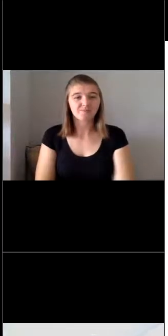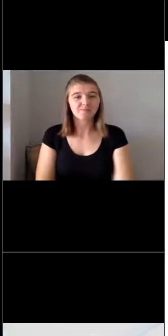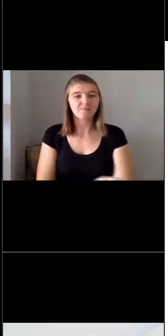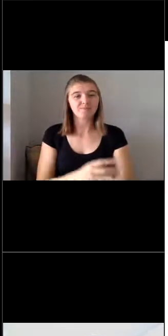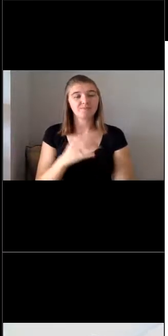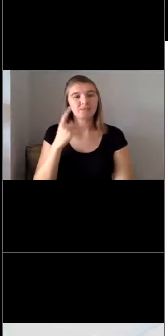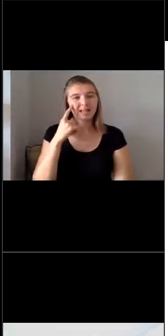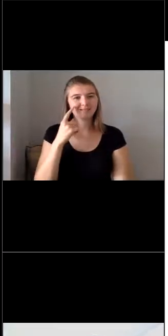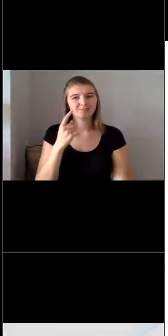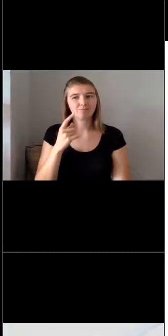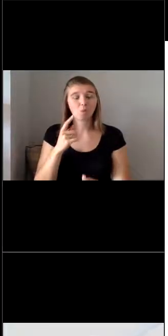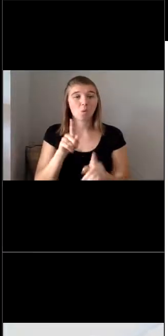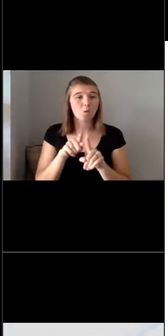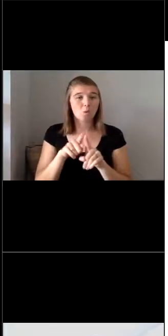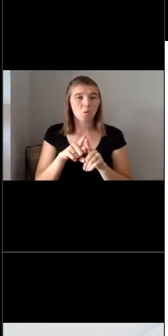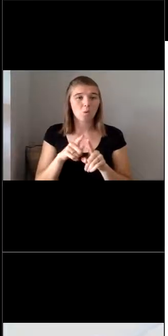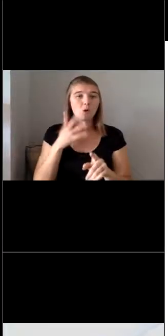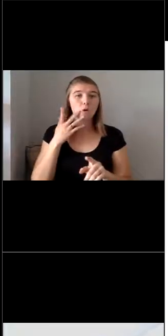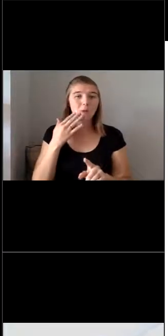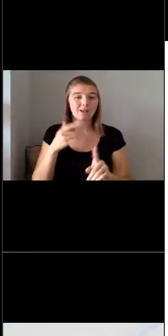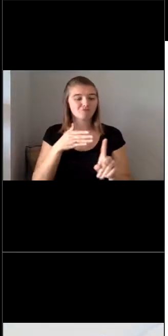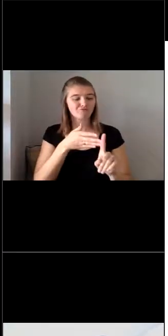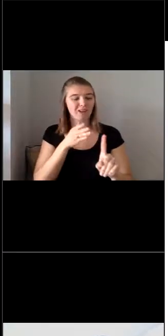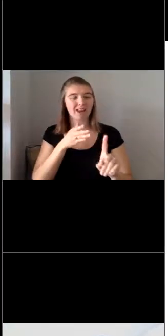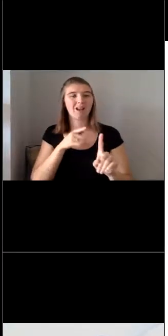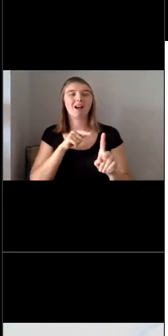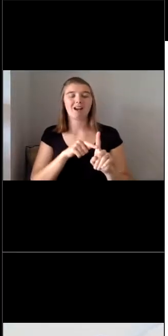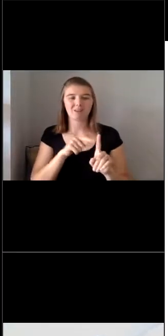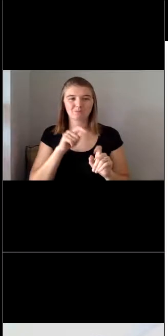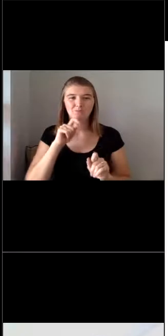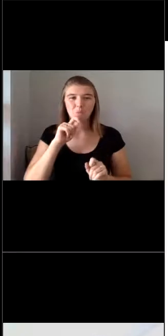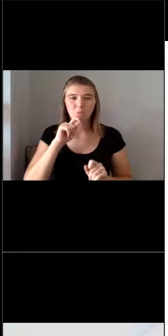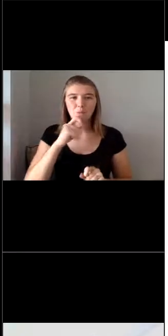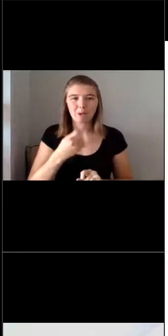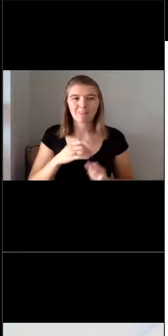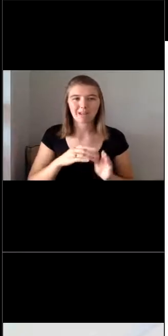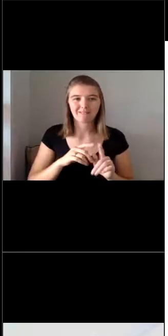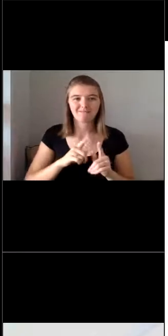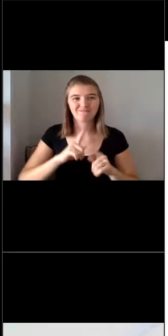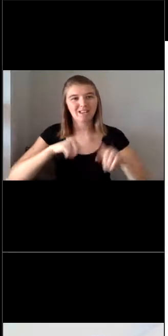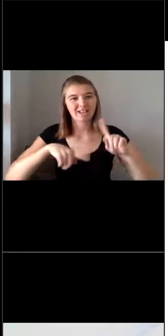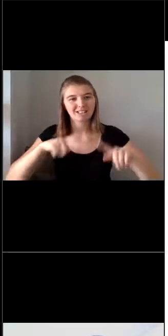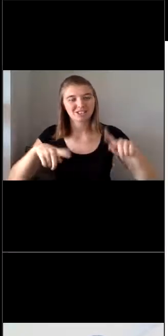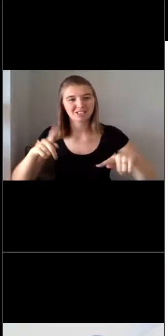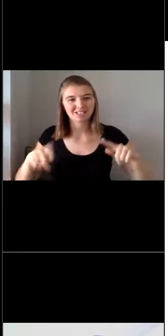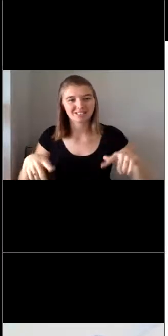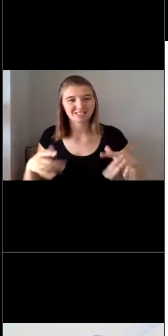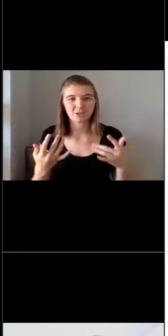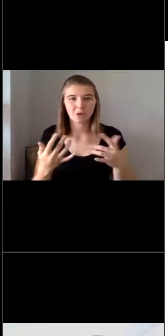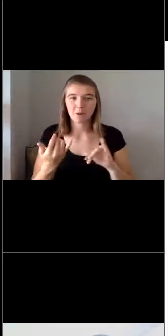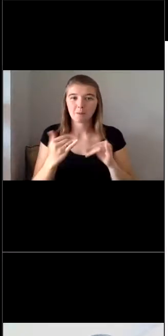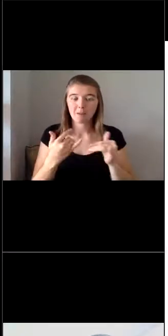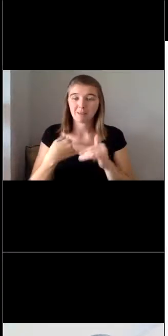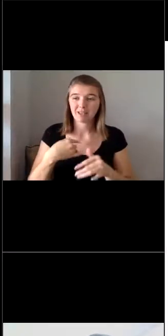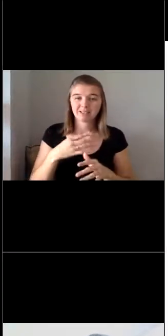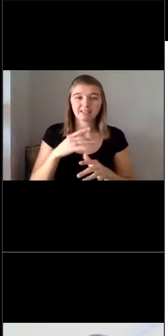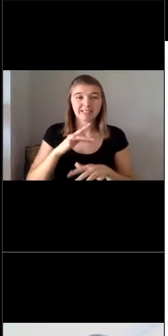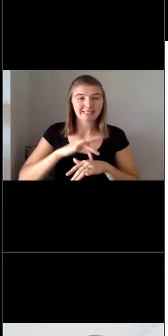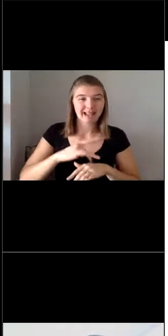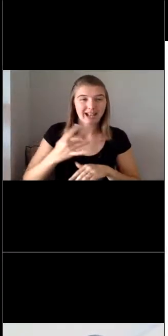it was really important that we ask questions in a sensitive manner and maintain